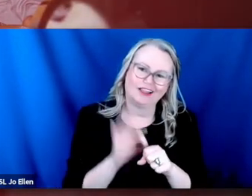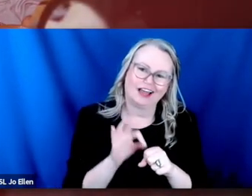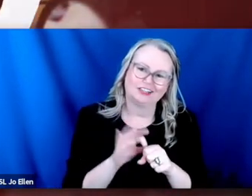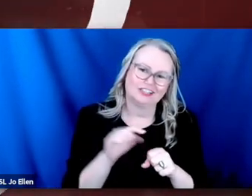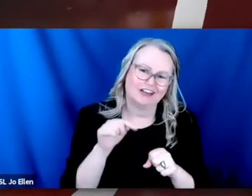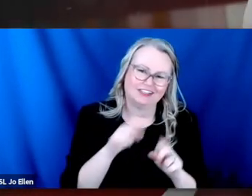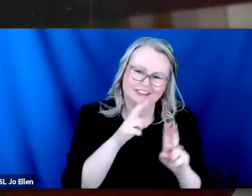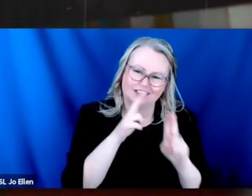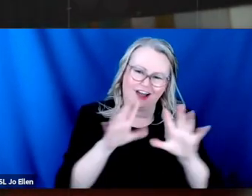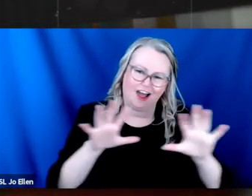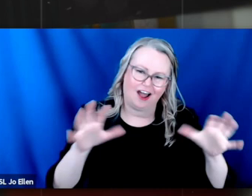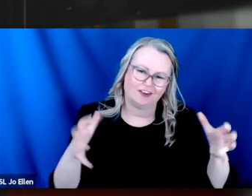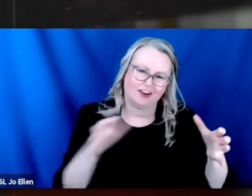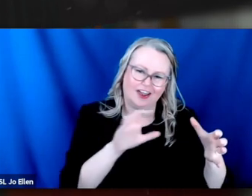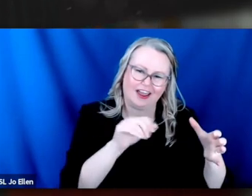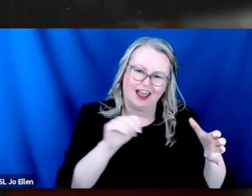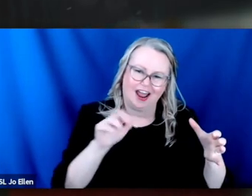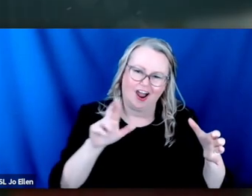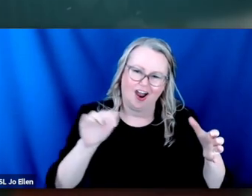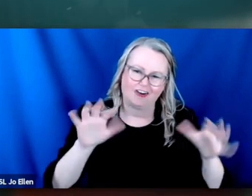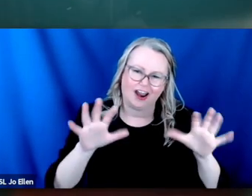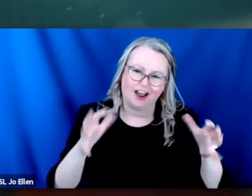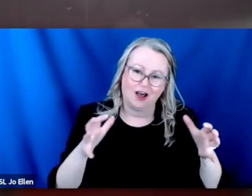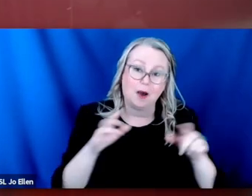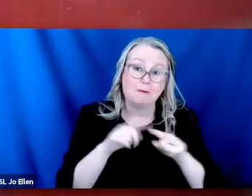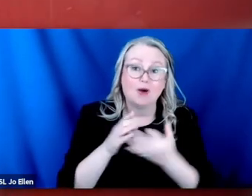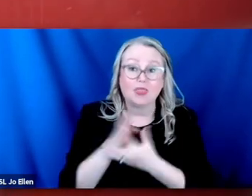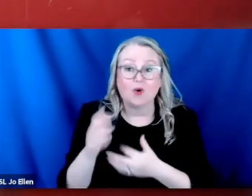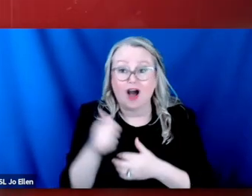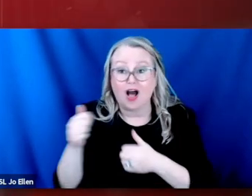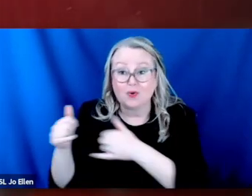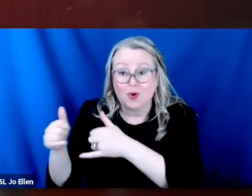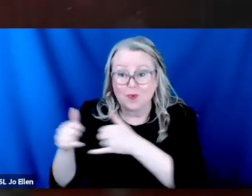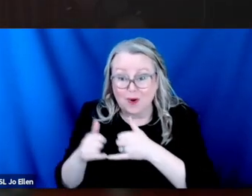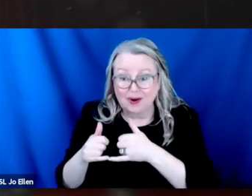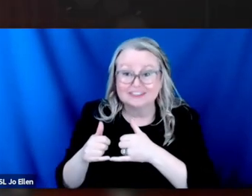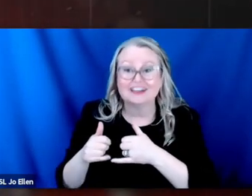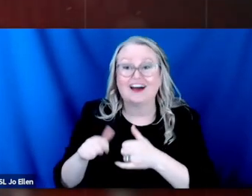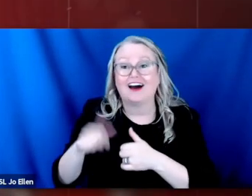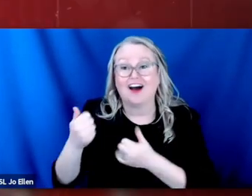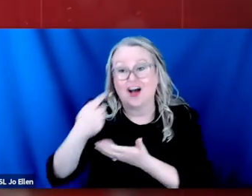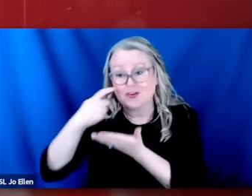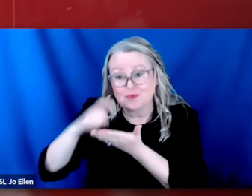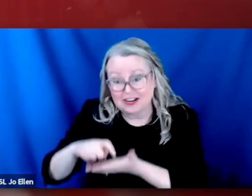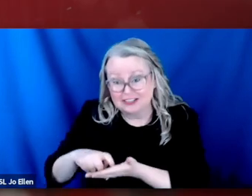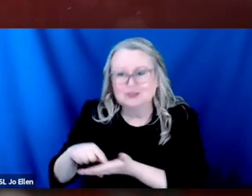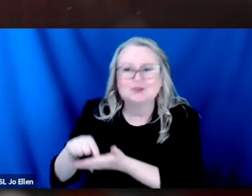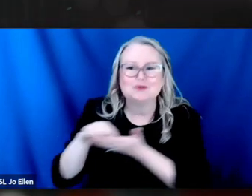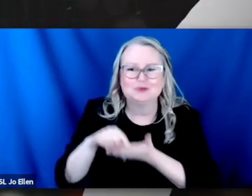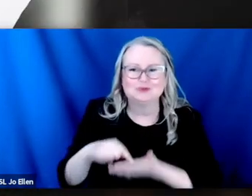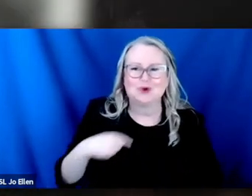showered me with other awards and recognitions. But I am perhaps most grateful for the